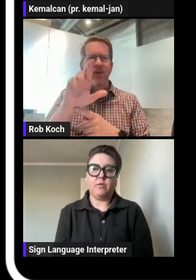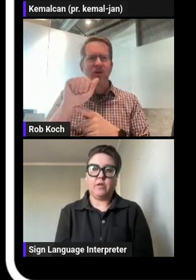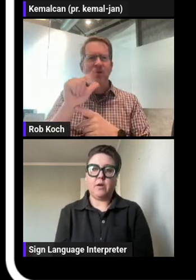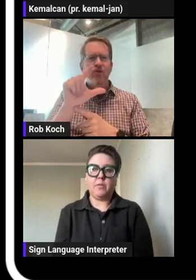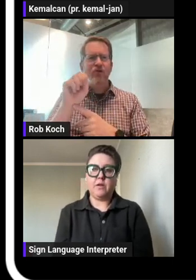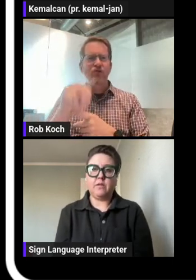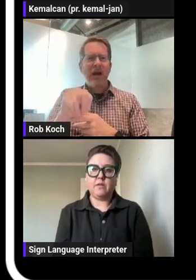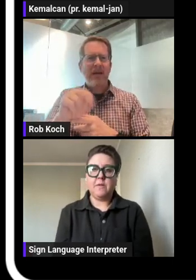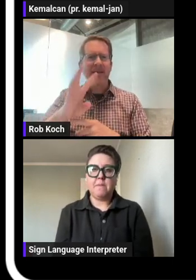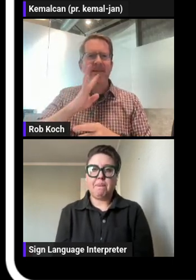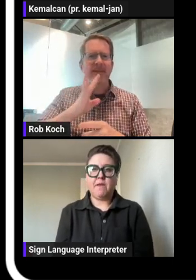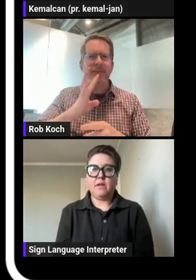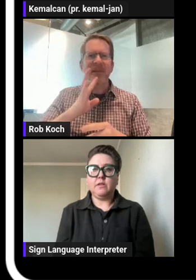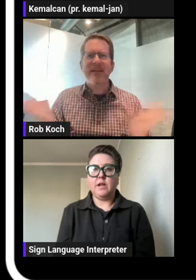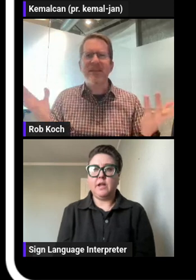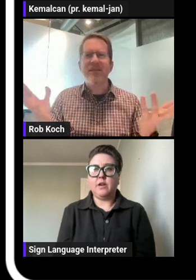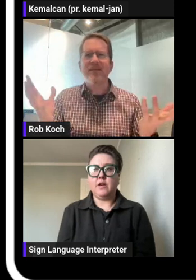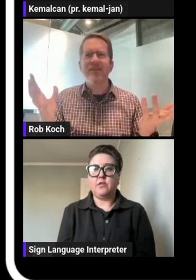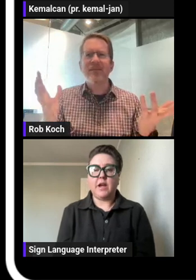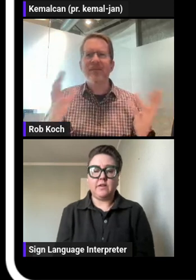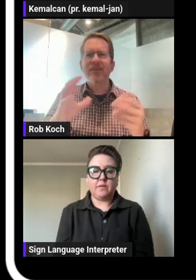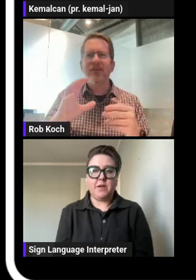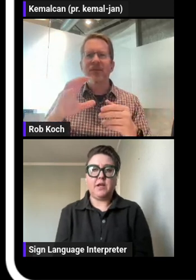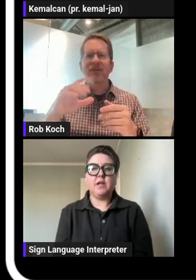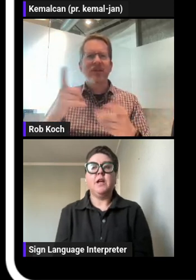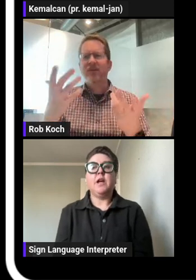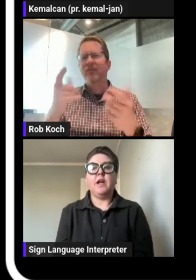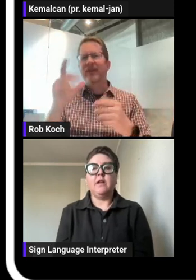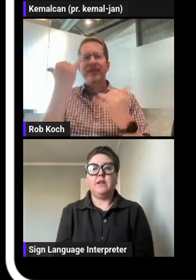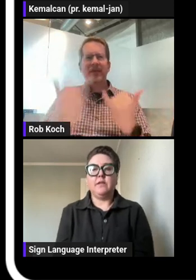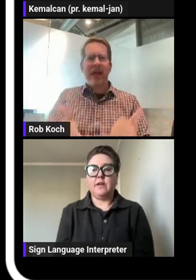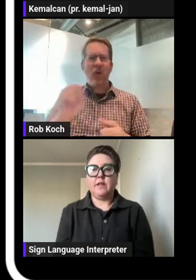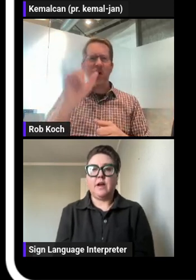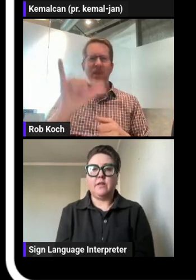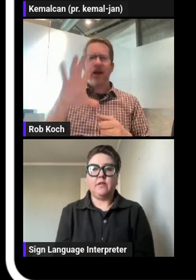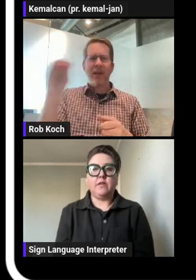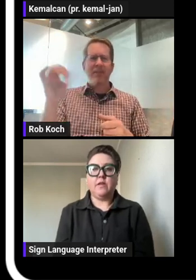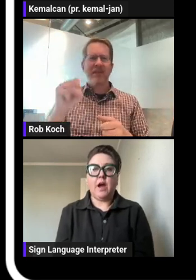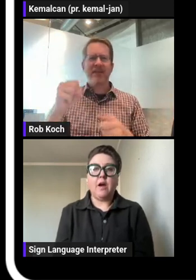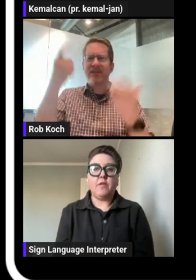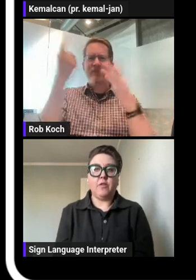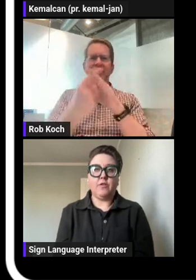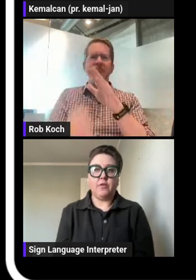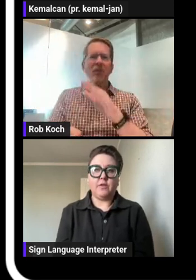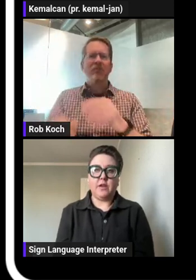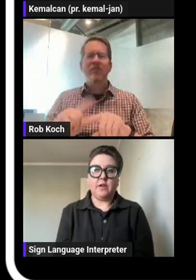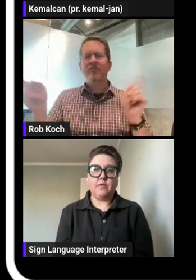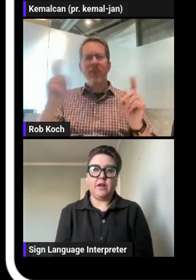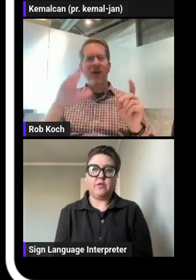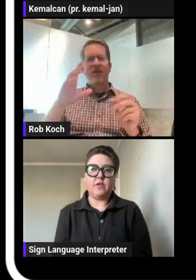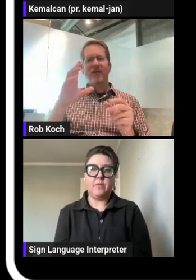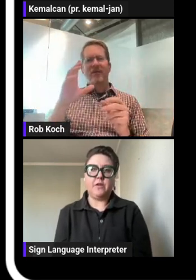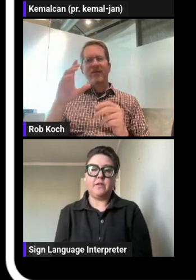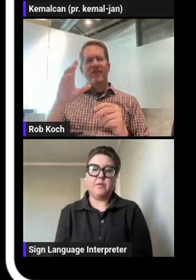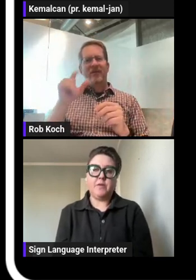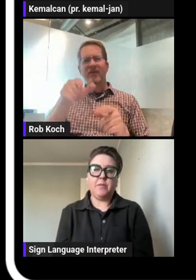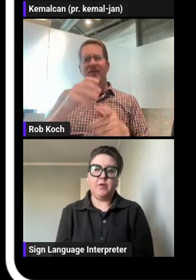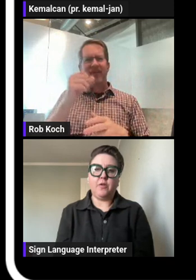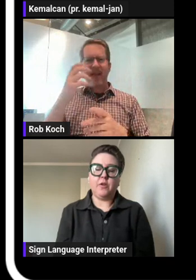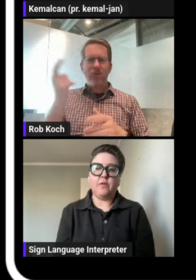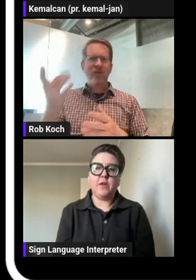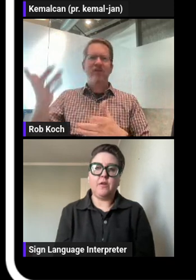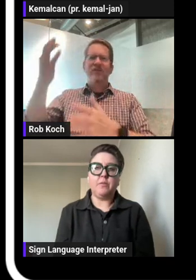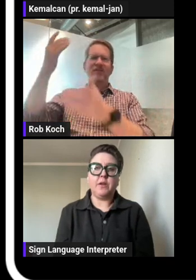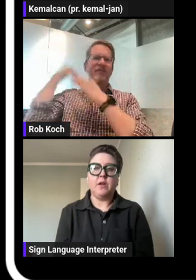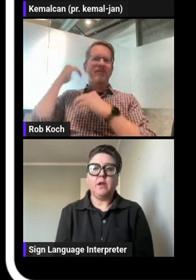back with companies like Dragon Speak and things like that have all of those data, right? Those companies, some of them